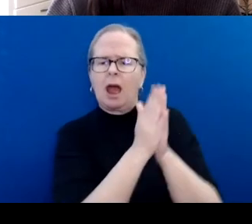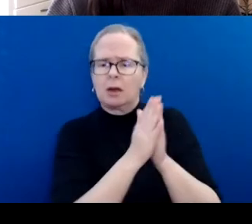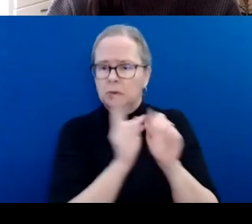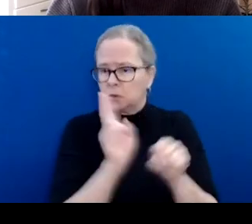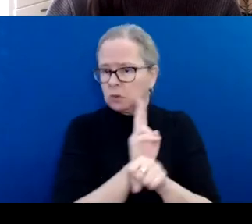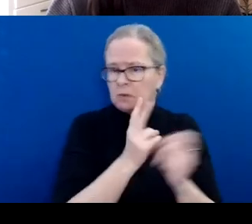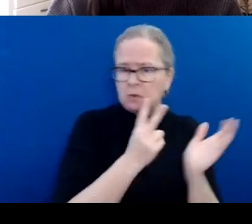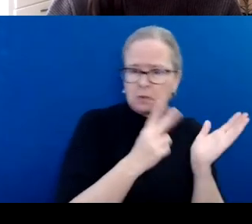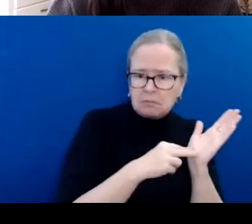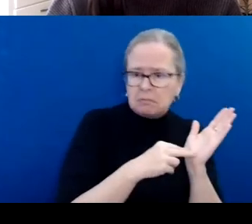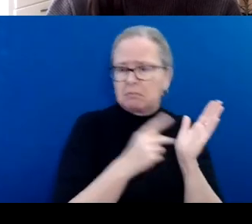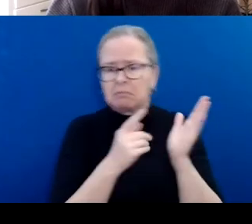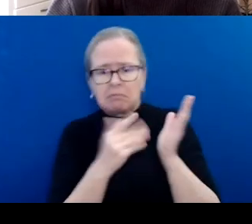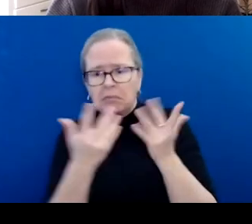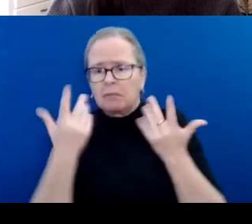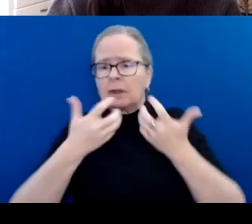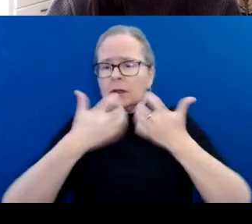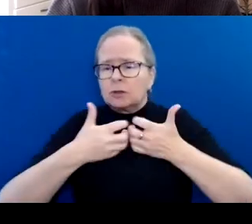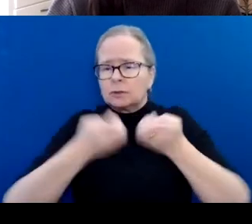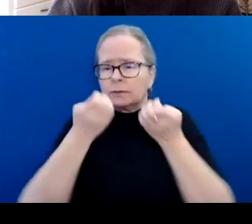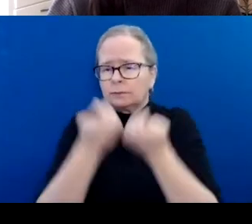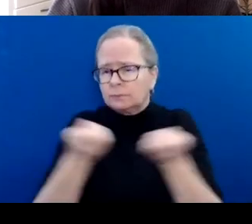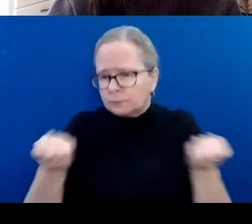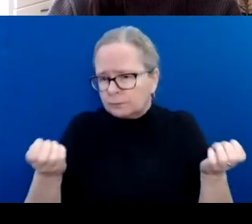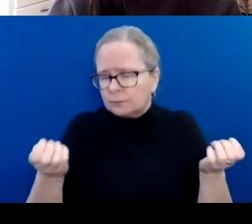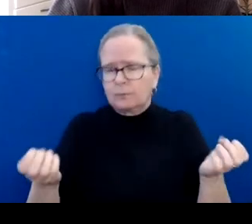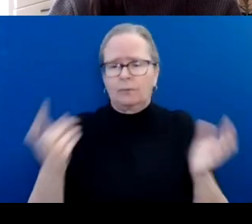which includes hardware and permanent software.